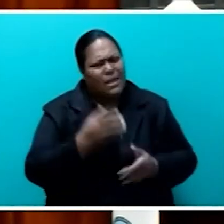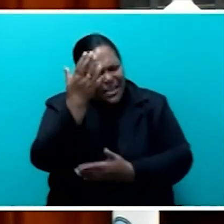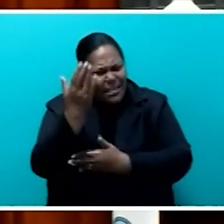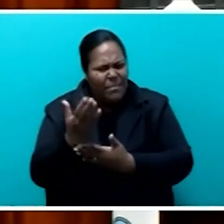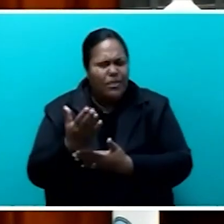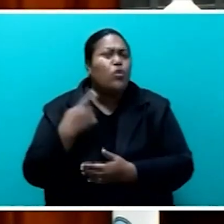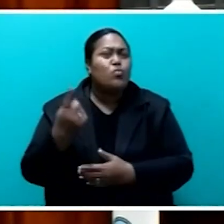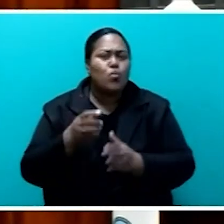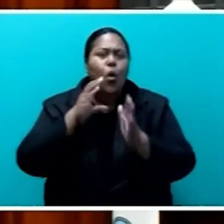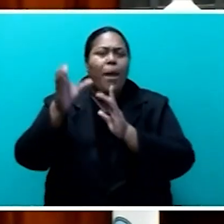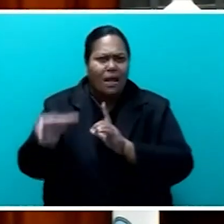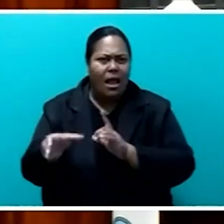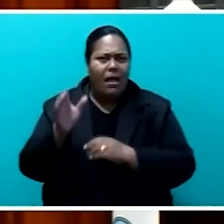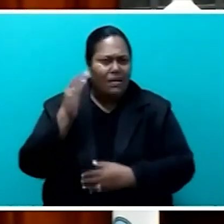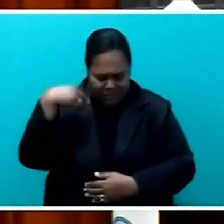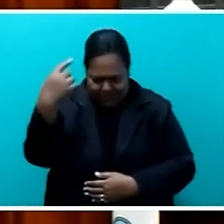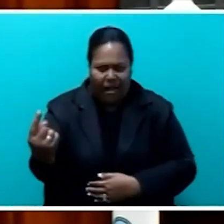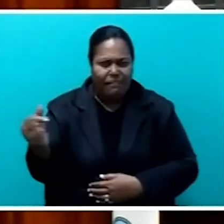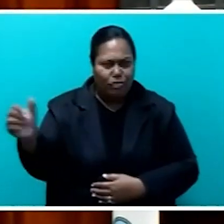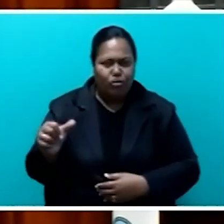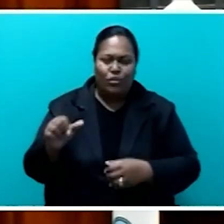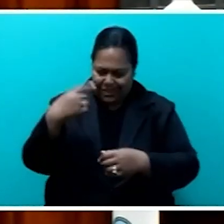the military to exercise his powers correctly.